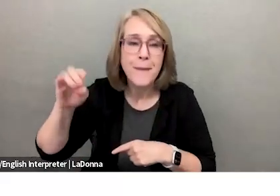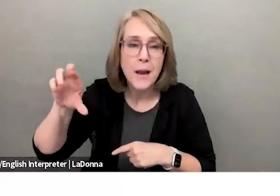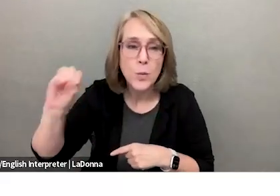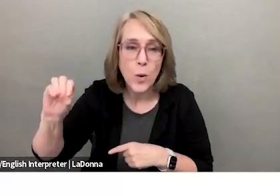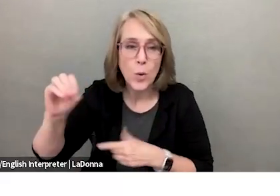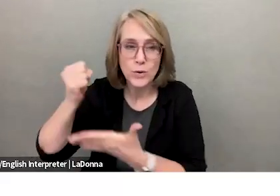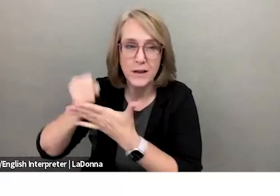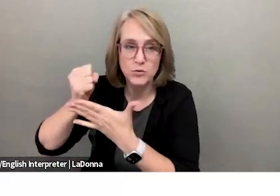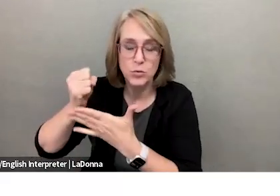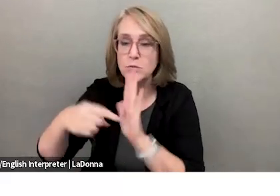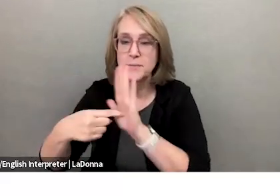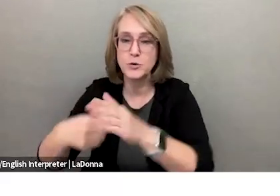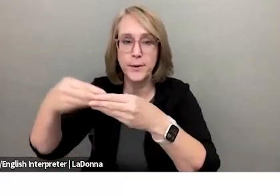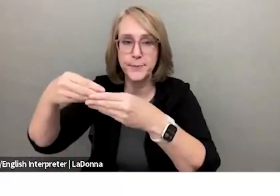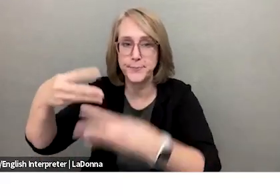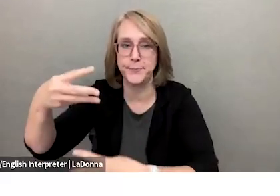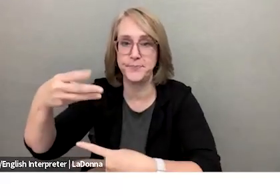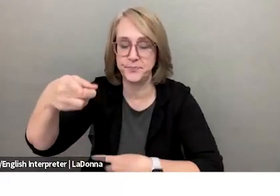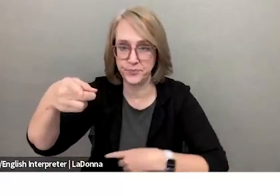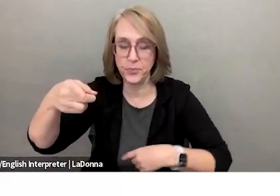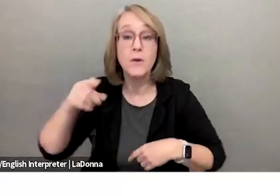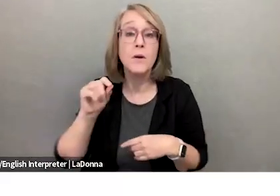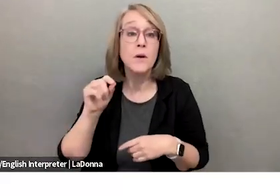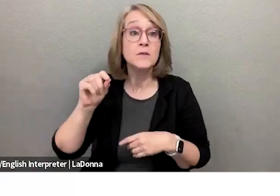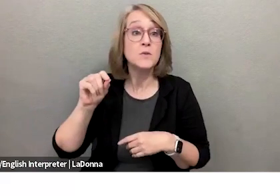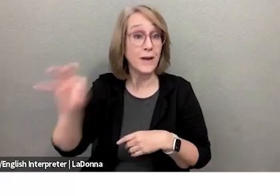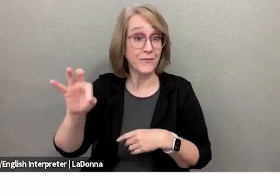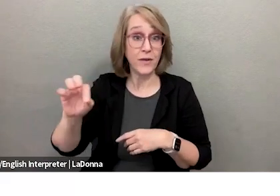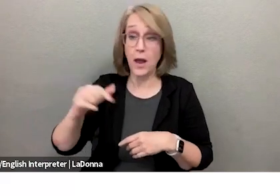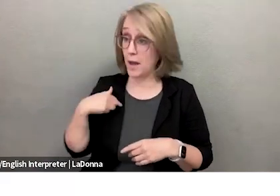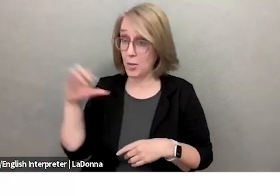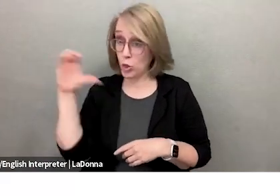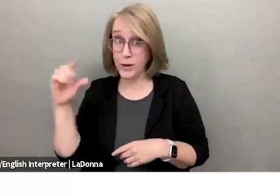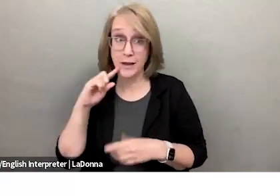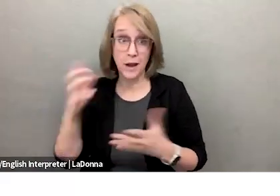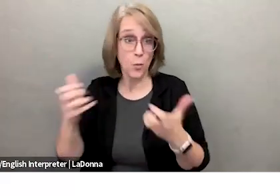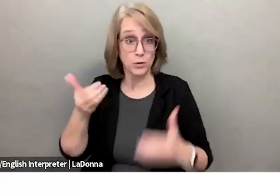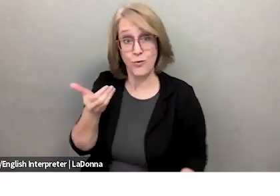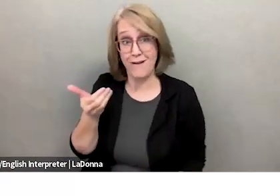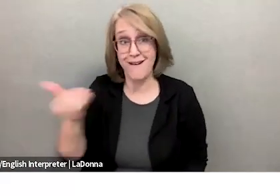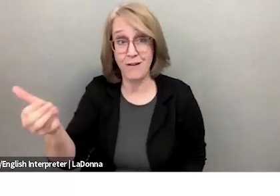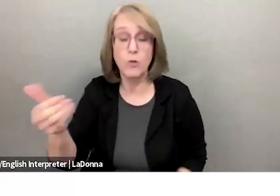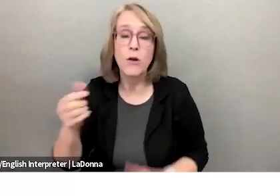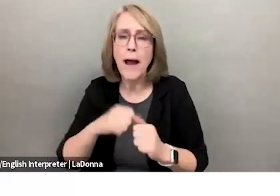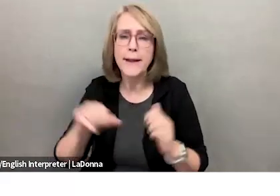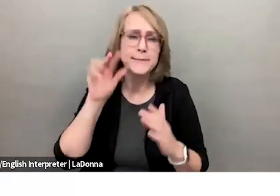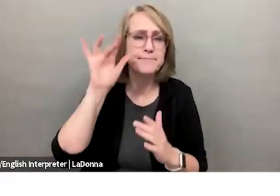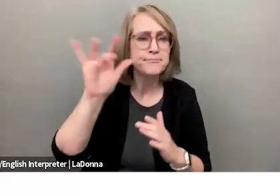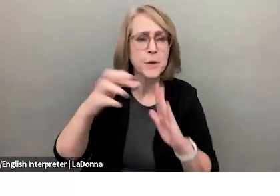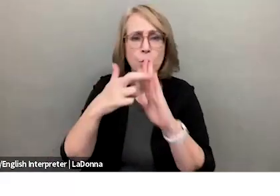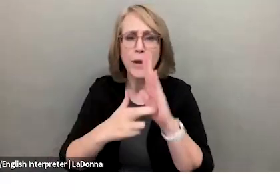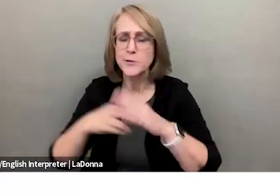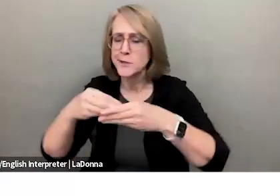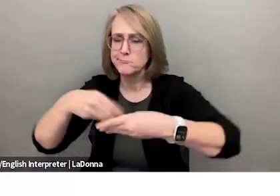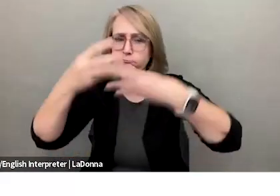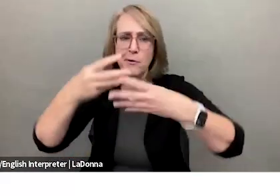be reflected as well. So an employer who is looking to hire someone that can look up the registry and make